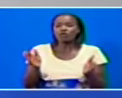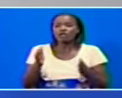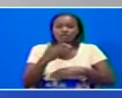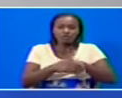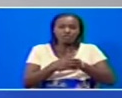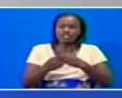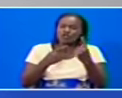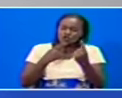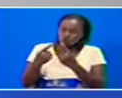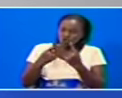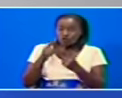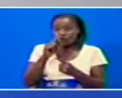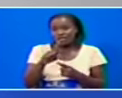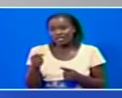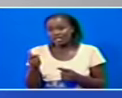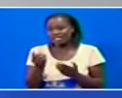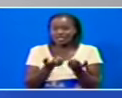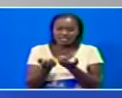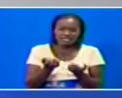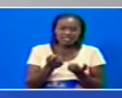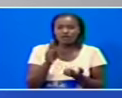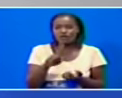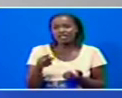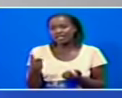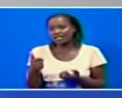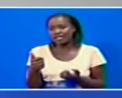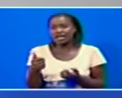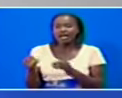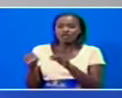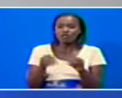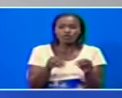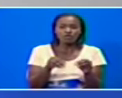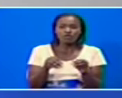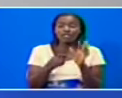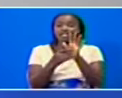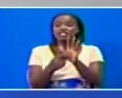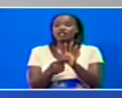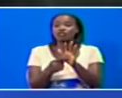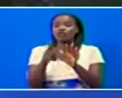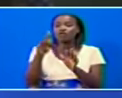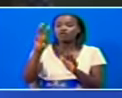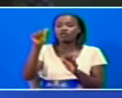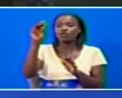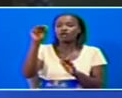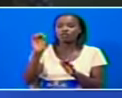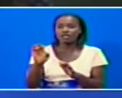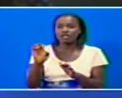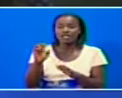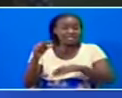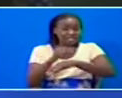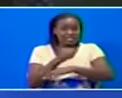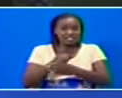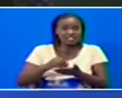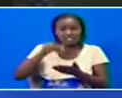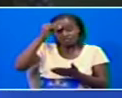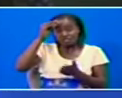other, we need to trade with each other, we need to move with each other, right? I'll give you the example of Kwame. a Ghanaian student, if we gave